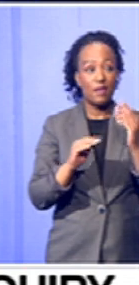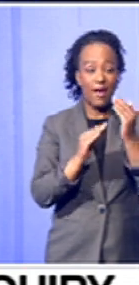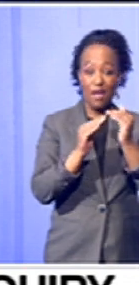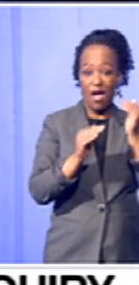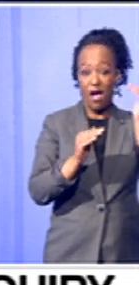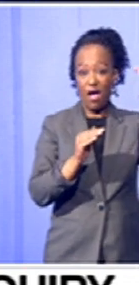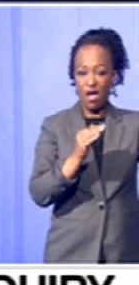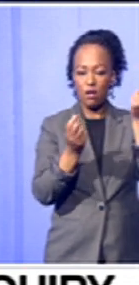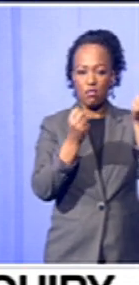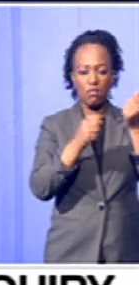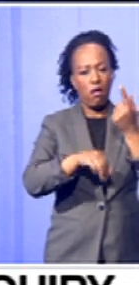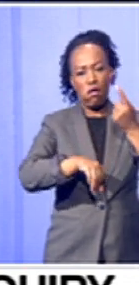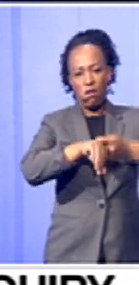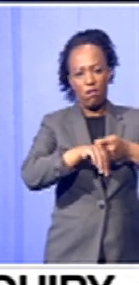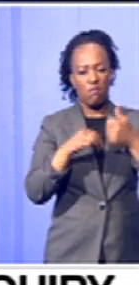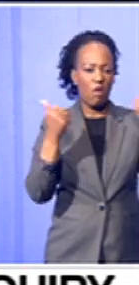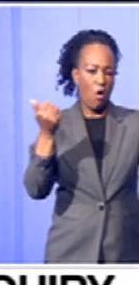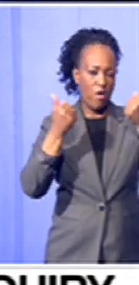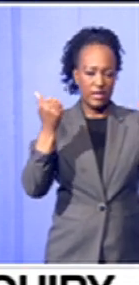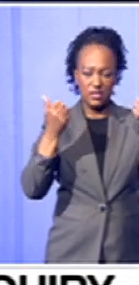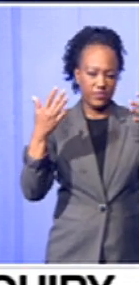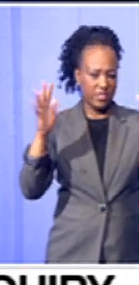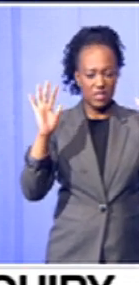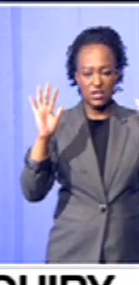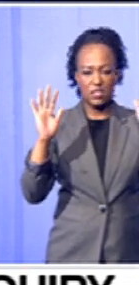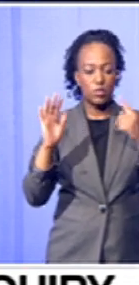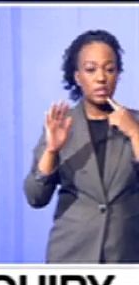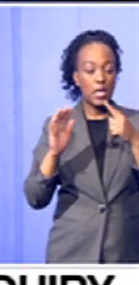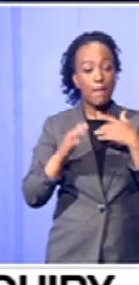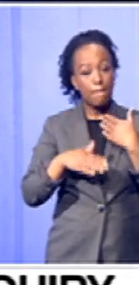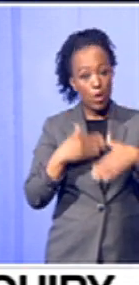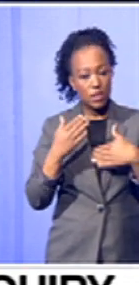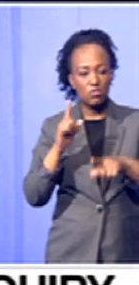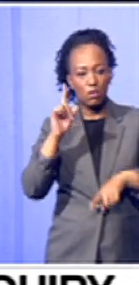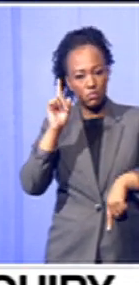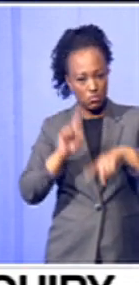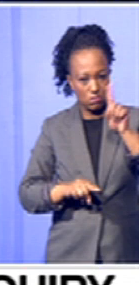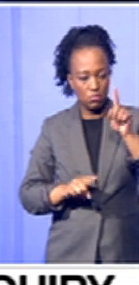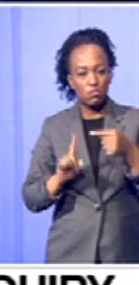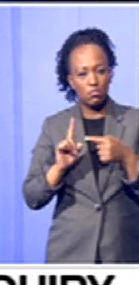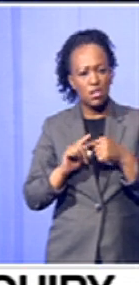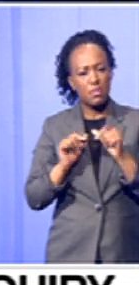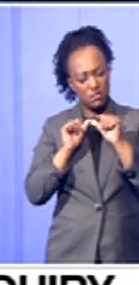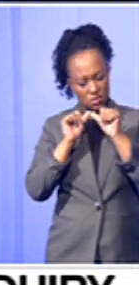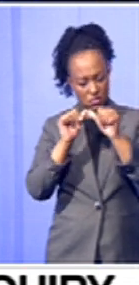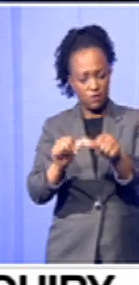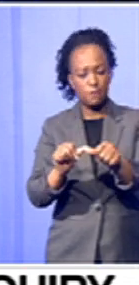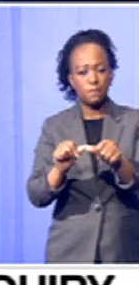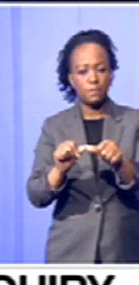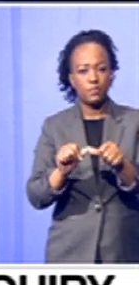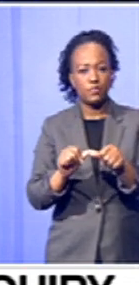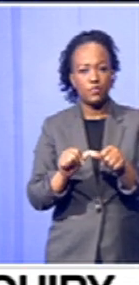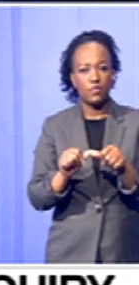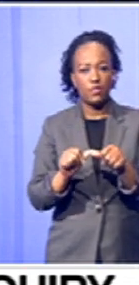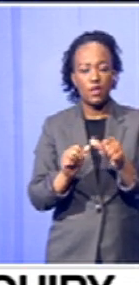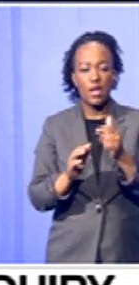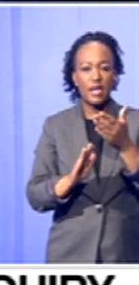ruled on this matter that the removal process must continue up until the point